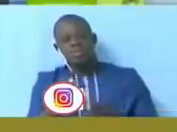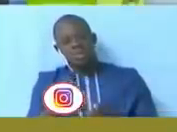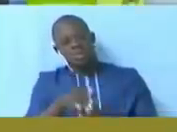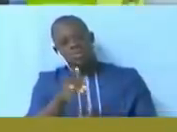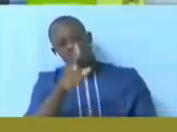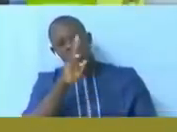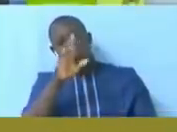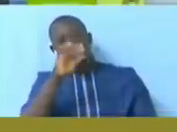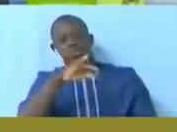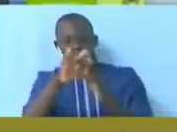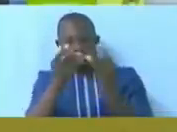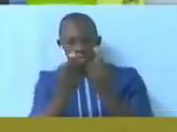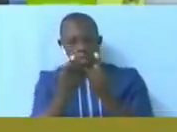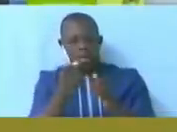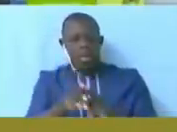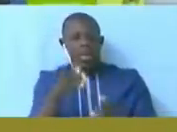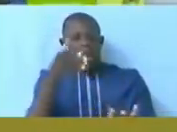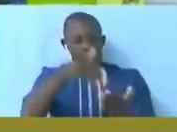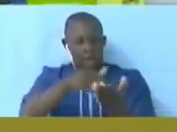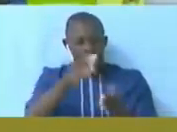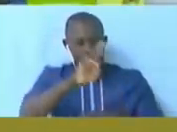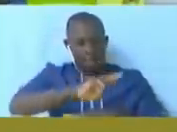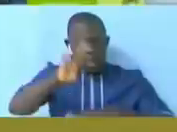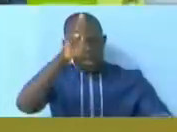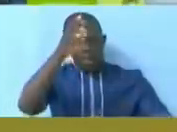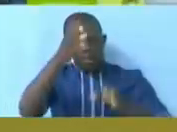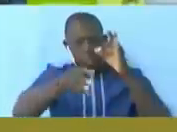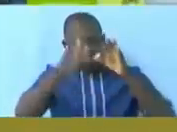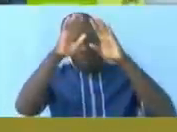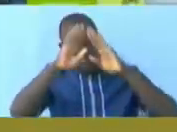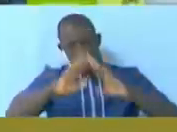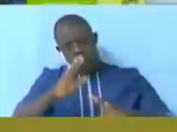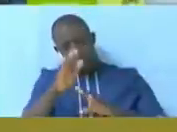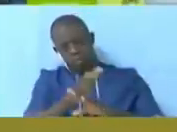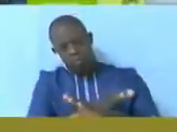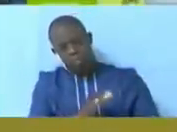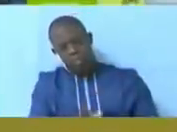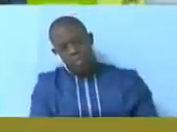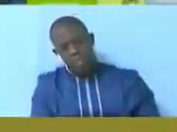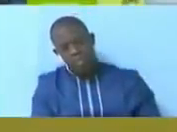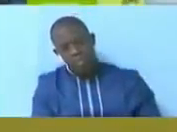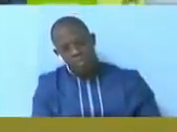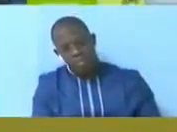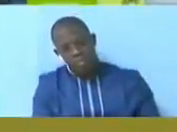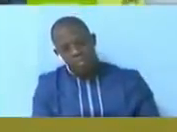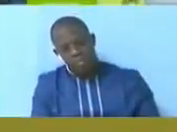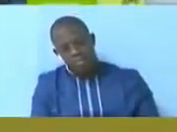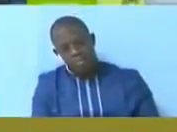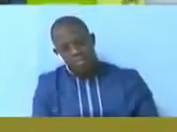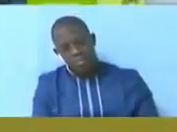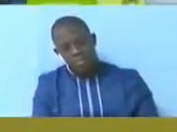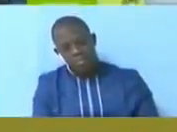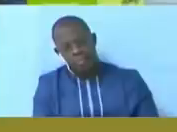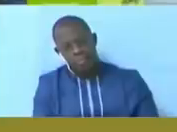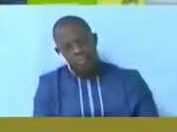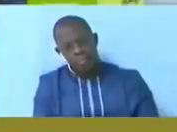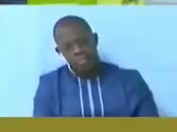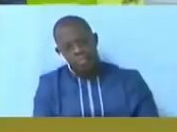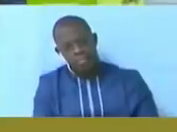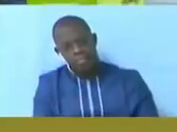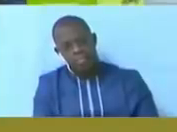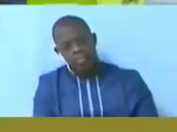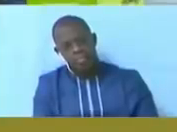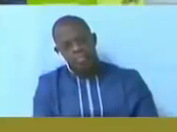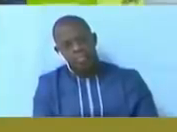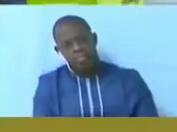Wayatara, among Ludla Sotom Folo, Dameya Longo, Isatamandinu, no Kitibundala,